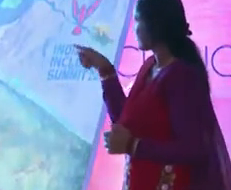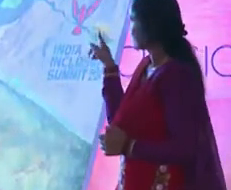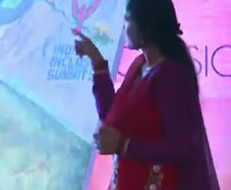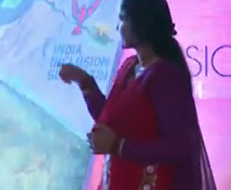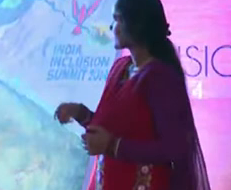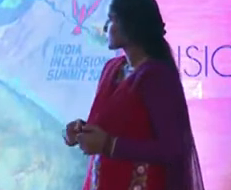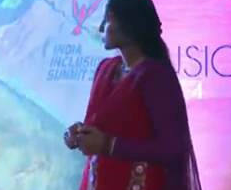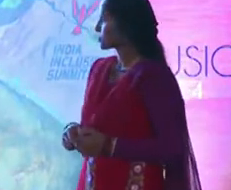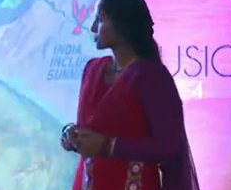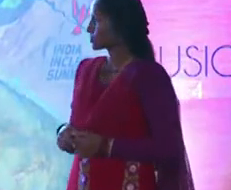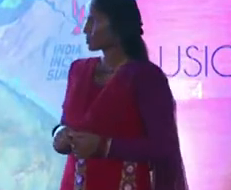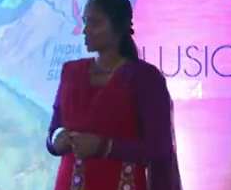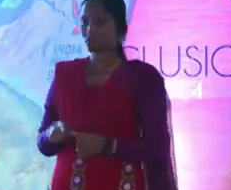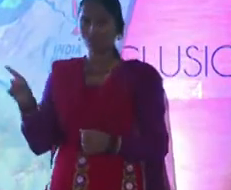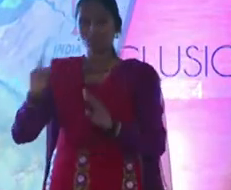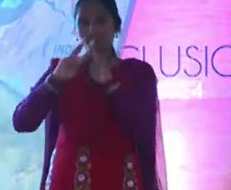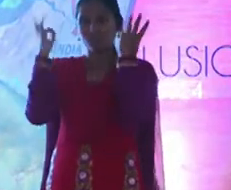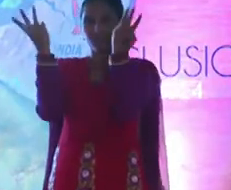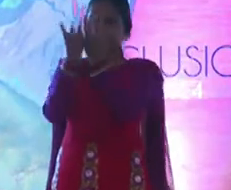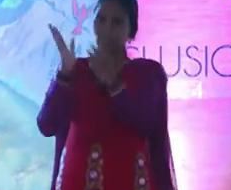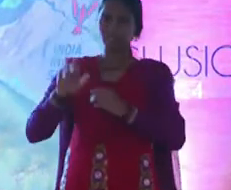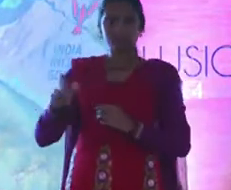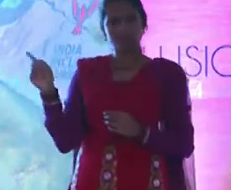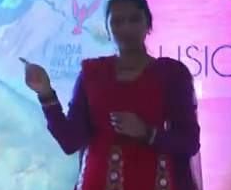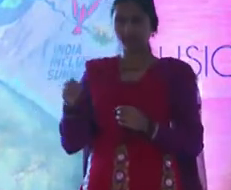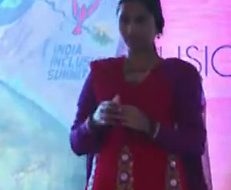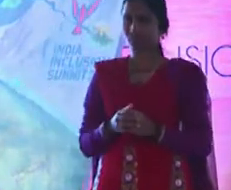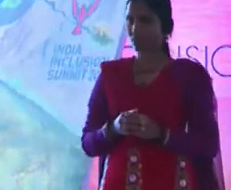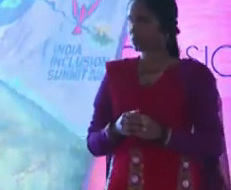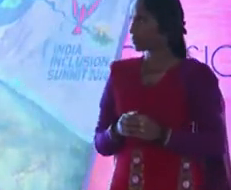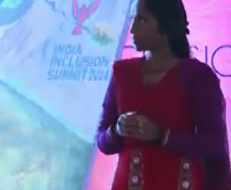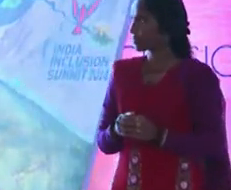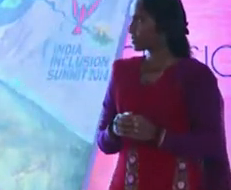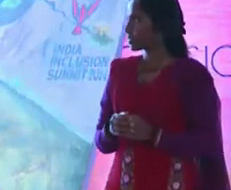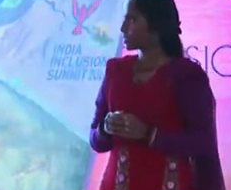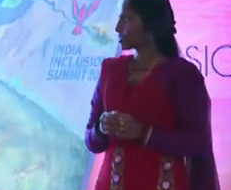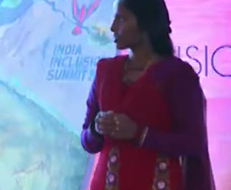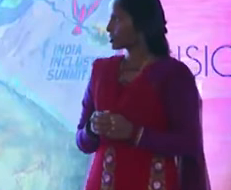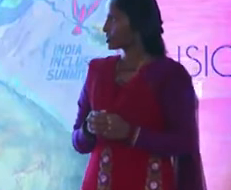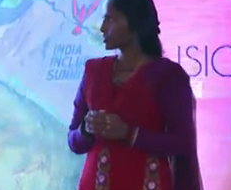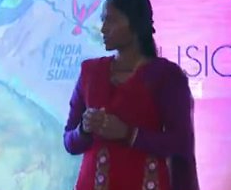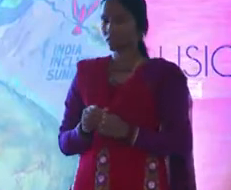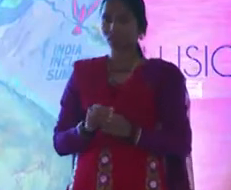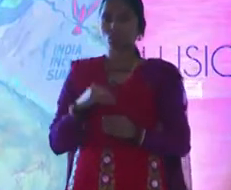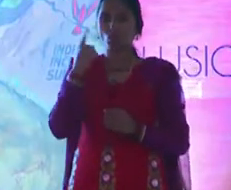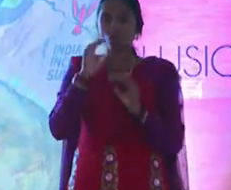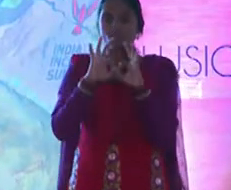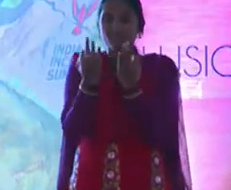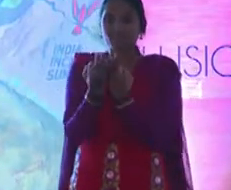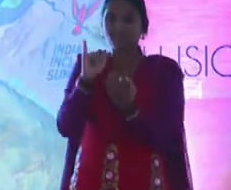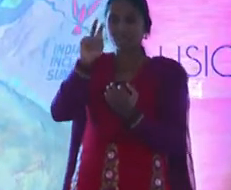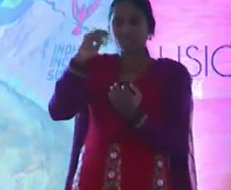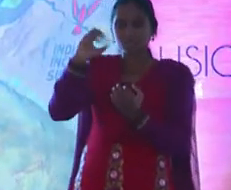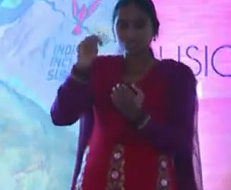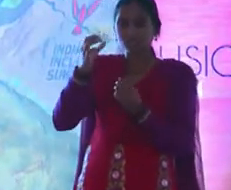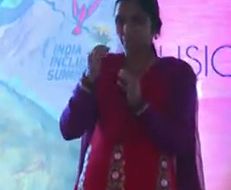assistive devices which runs all over the country. It can be provided to anyone whose family income is less than 15,000 rupees